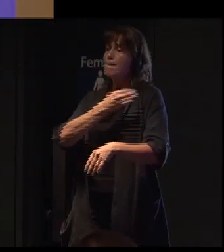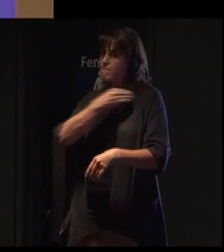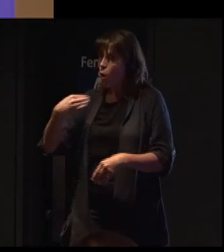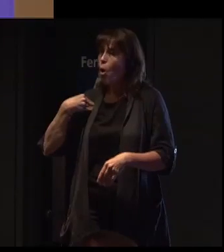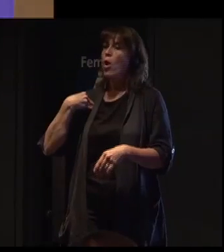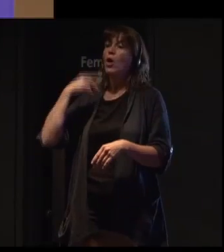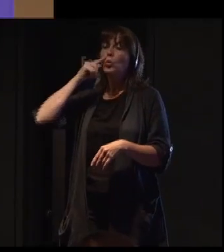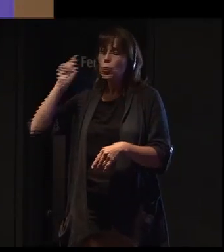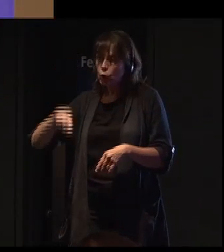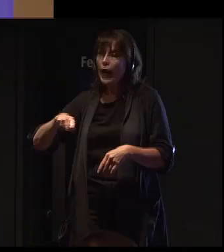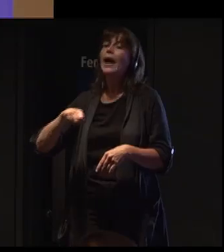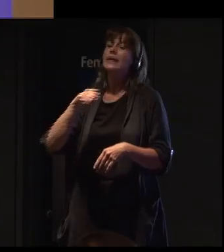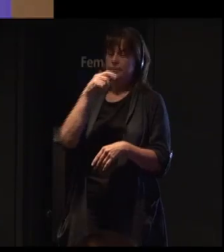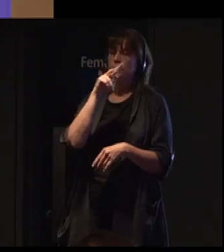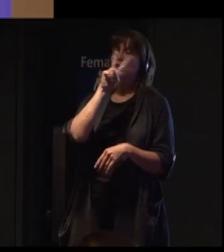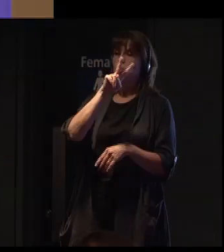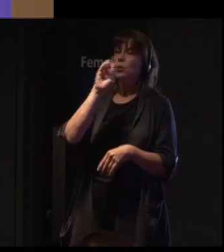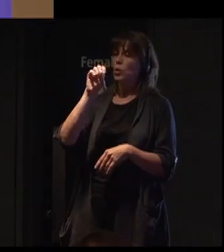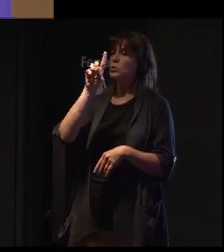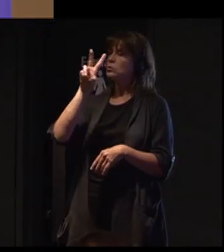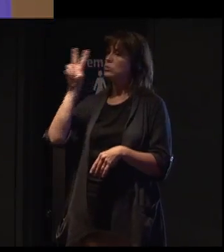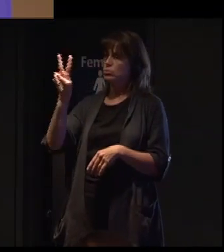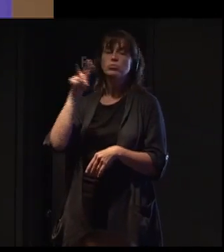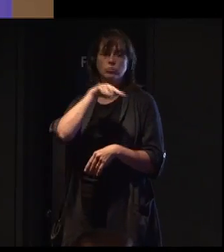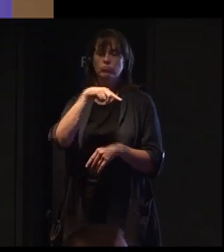for UEFA Euro 2012.